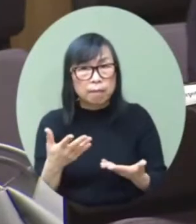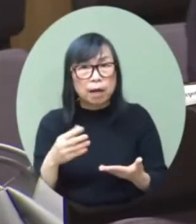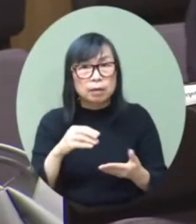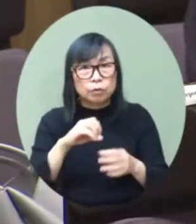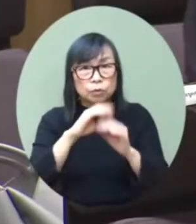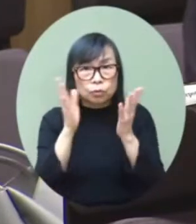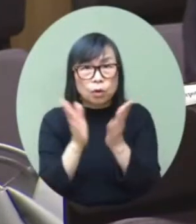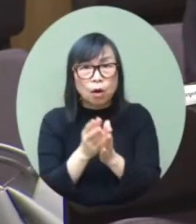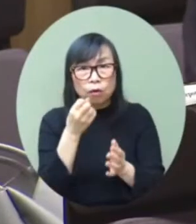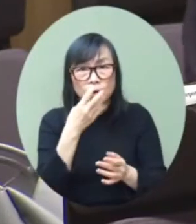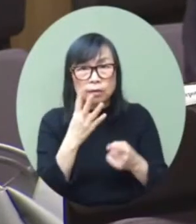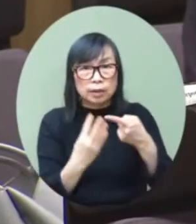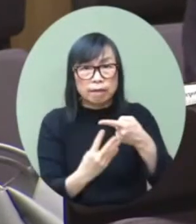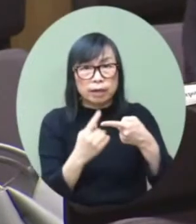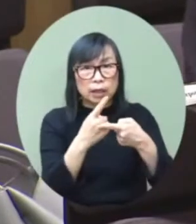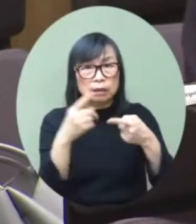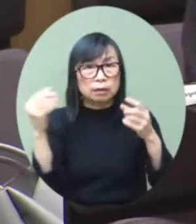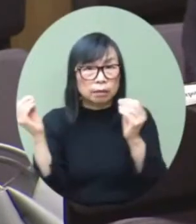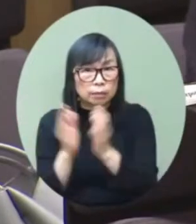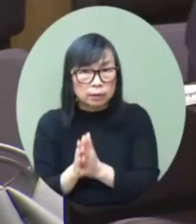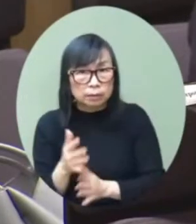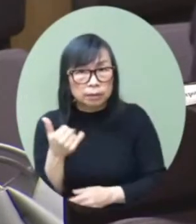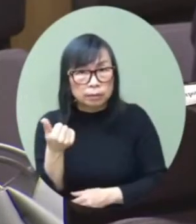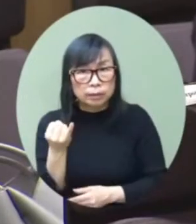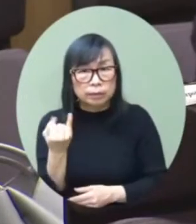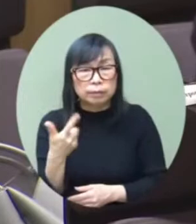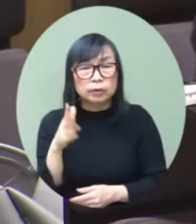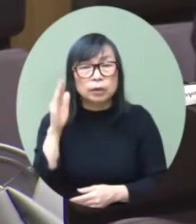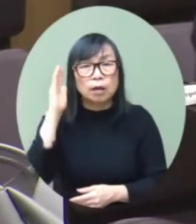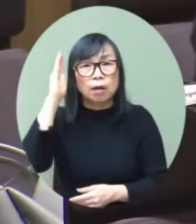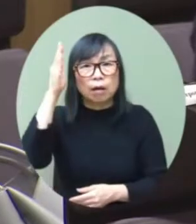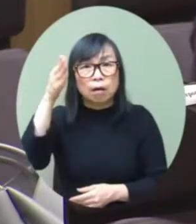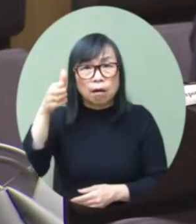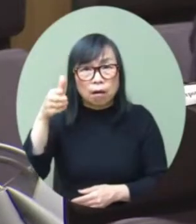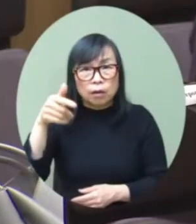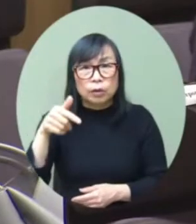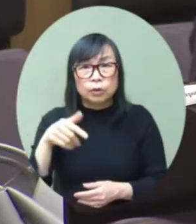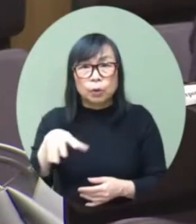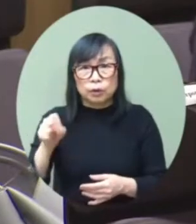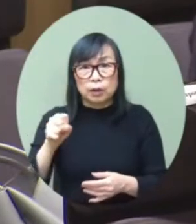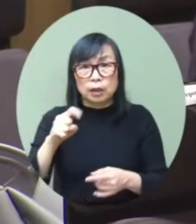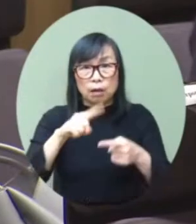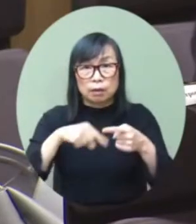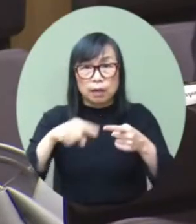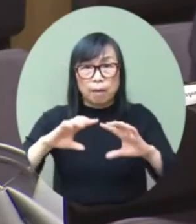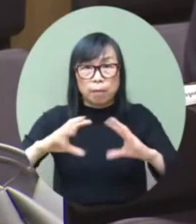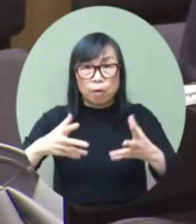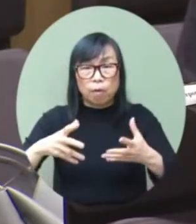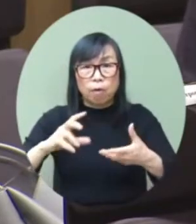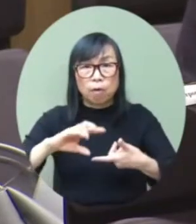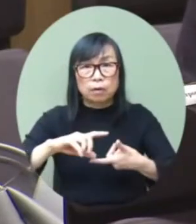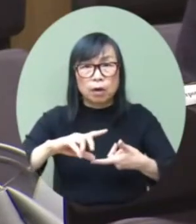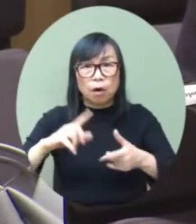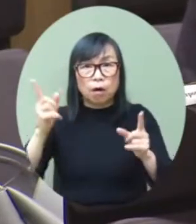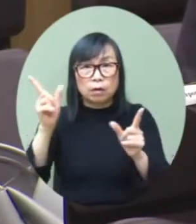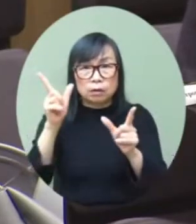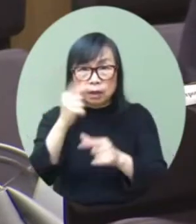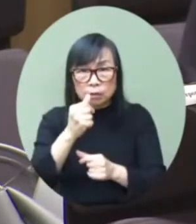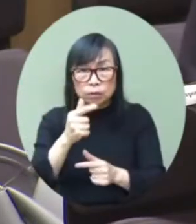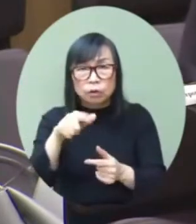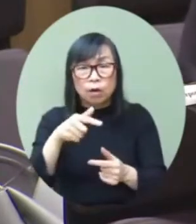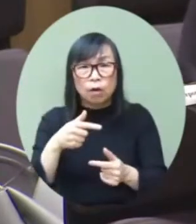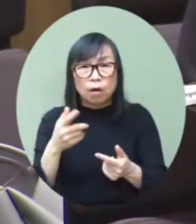so infected. Can we extrapolate that there are 1/4 of the whole population infected? Can we adopt the type of